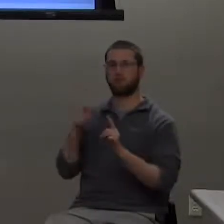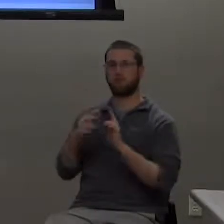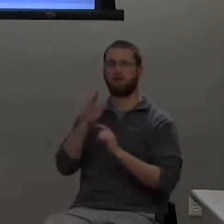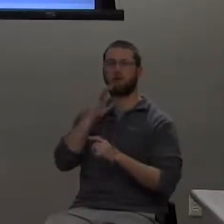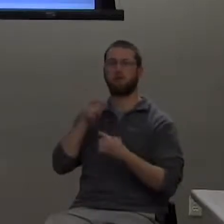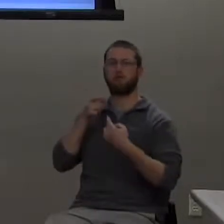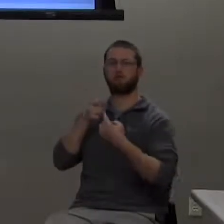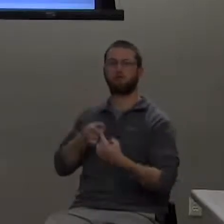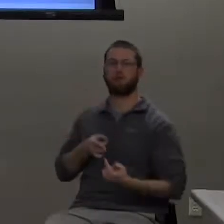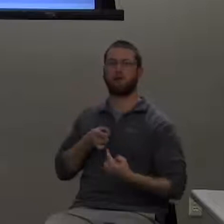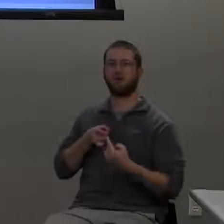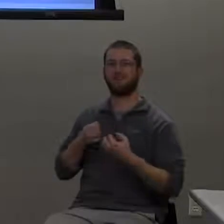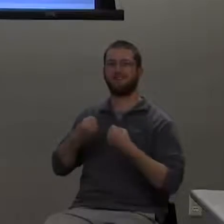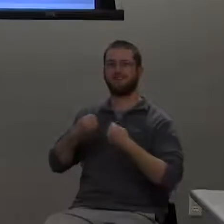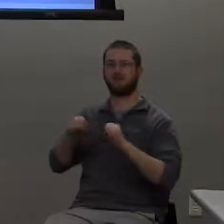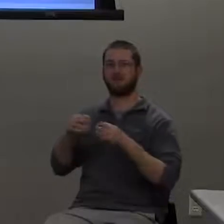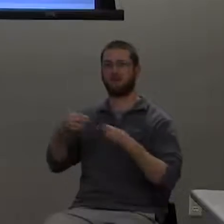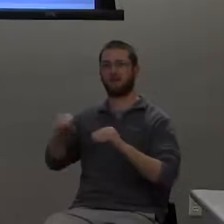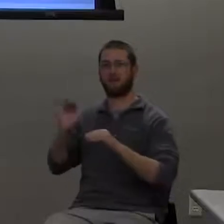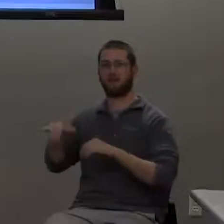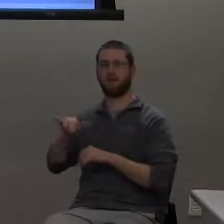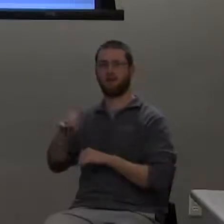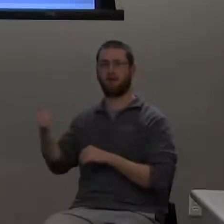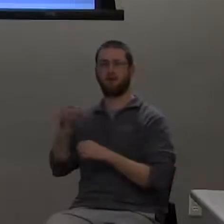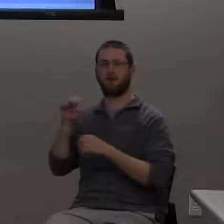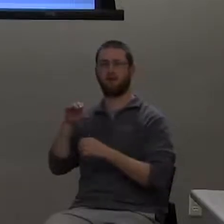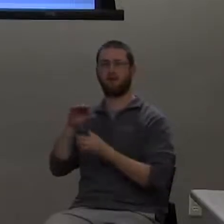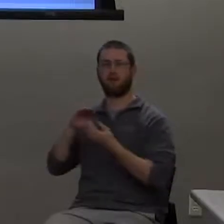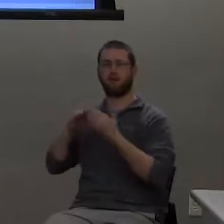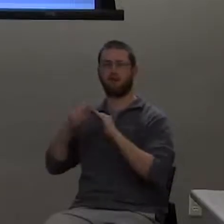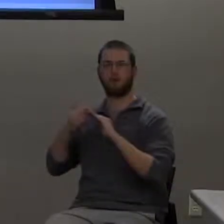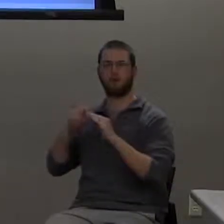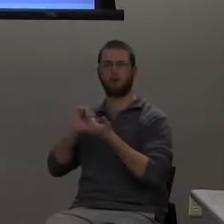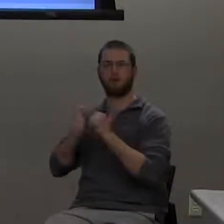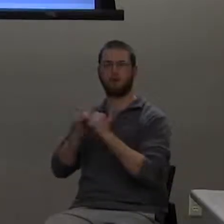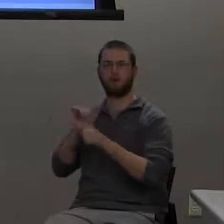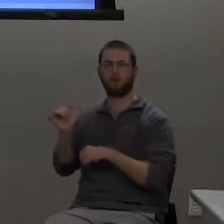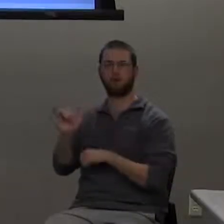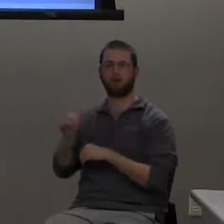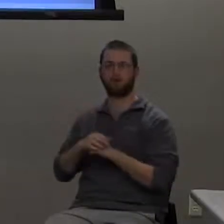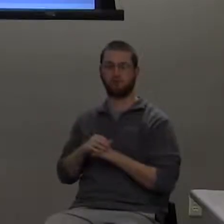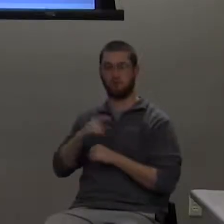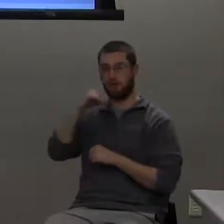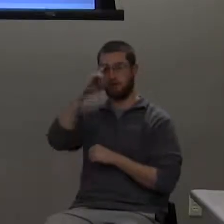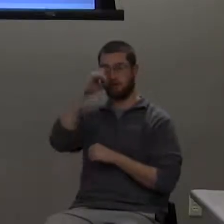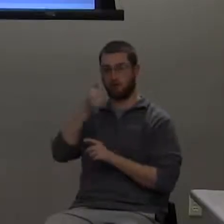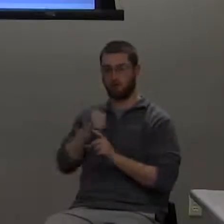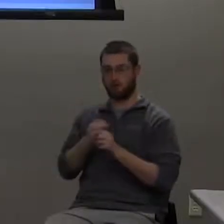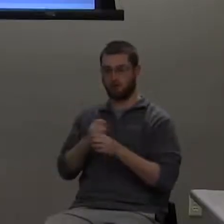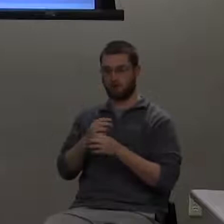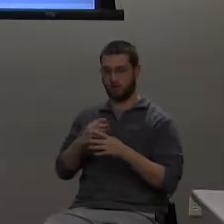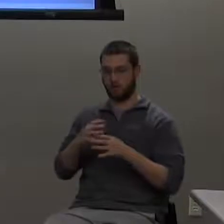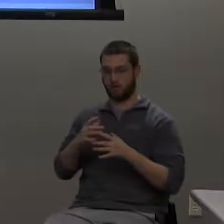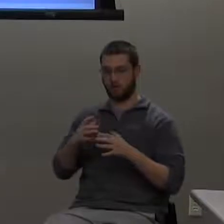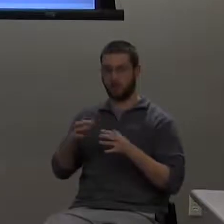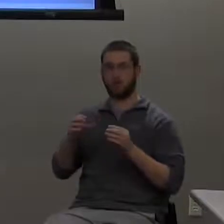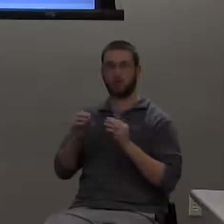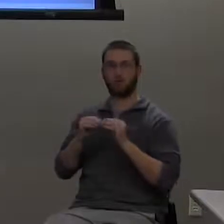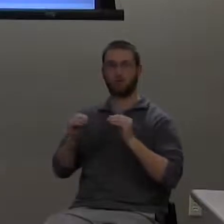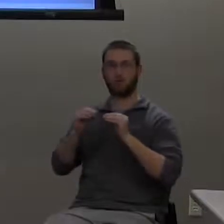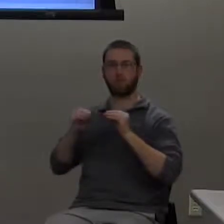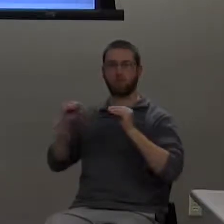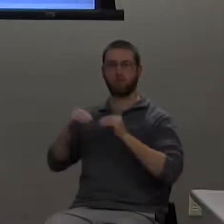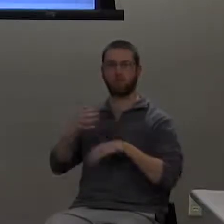going to struggle to sell that against some other communities that are going to be competing for these jobs as well. Because as you get bigger,